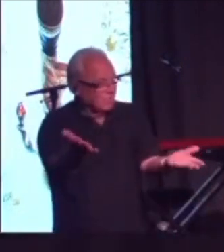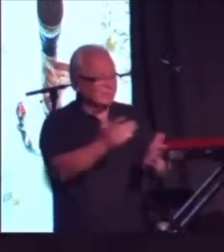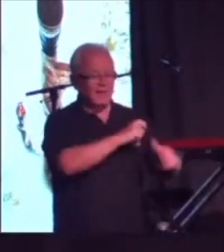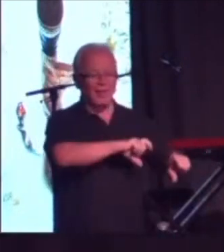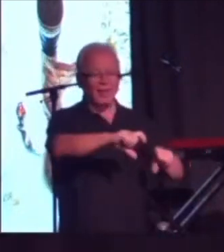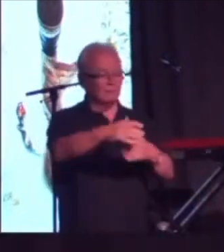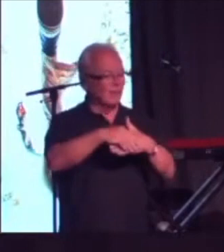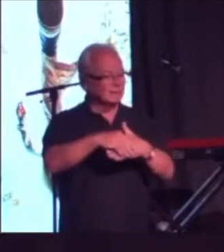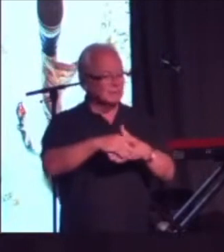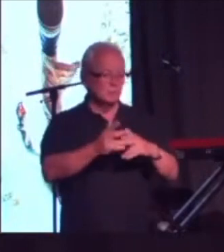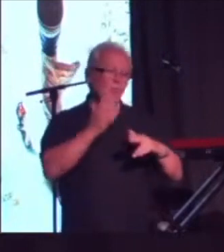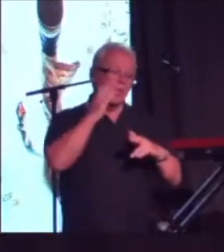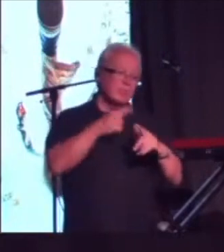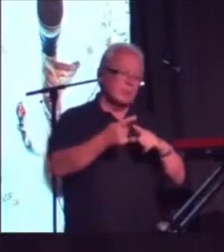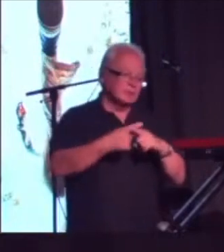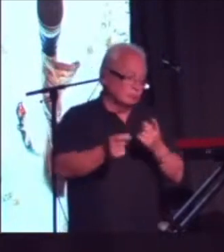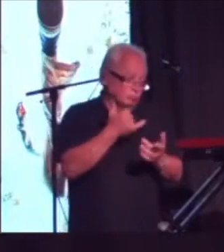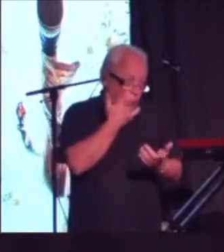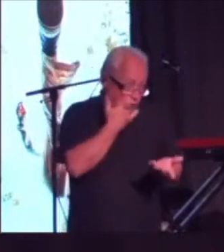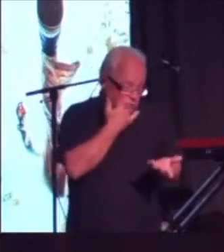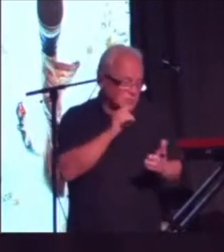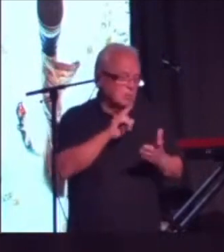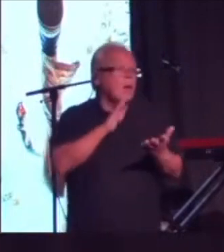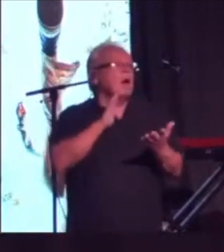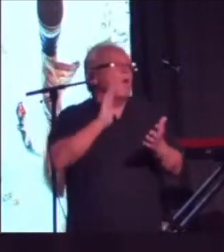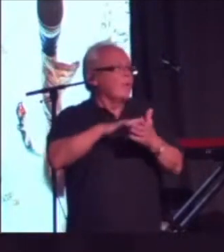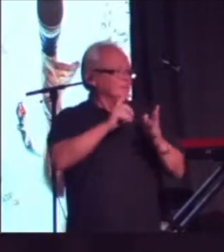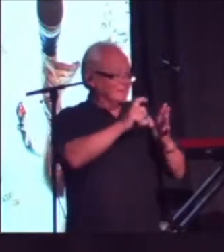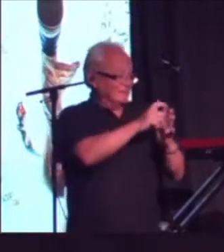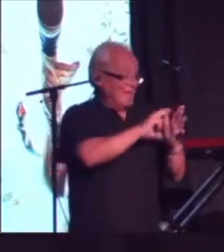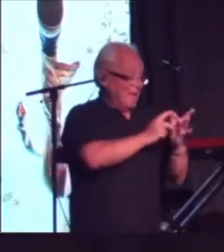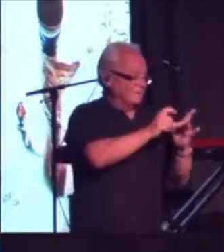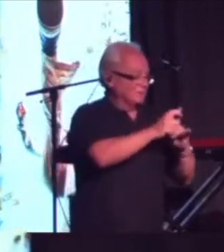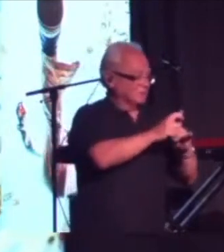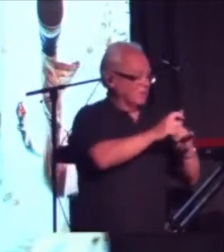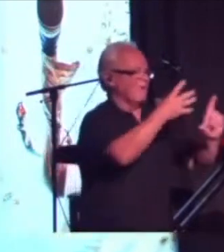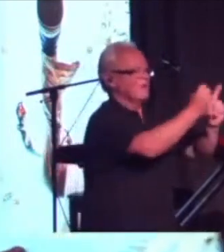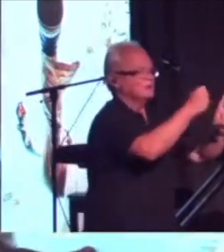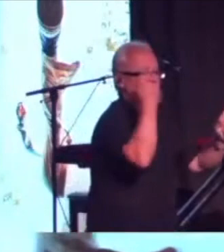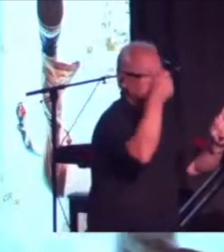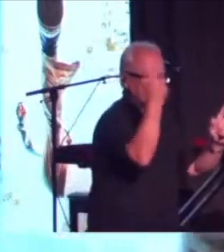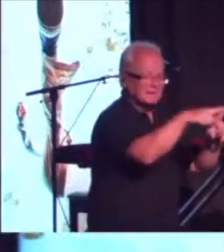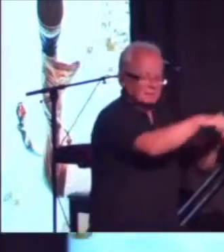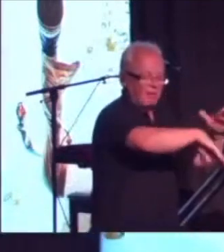shadow, they enjoy superiority. But the moment David had some success of his own, the moment God put his hand in David's